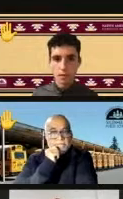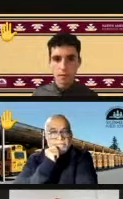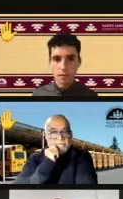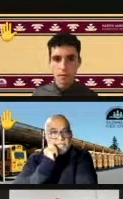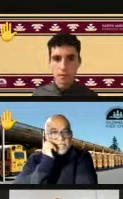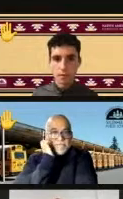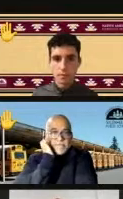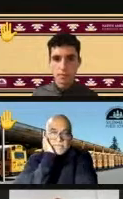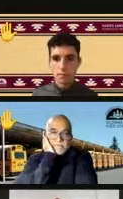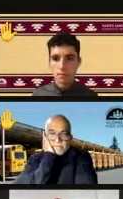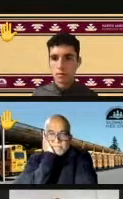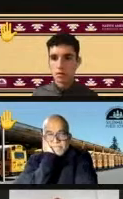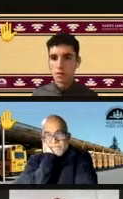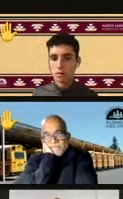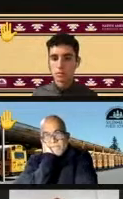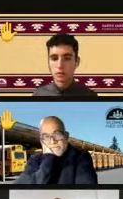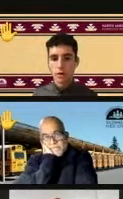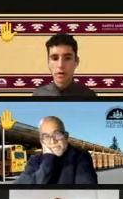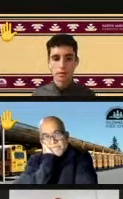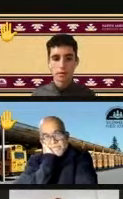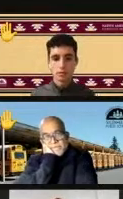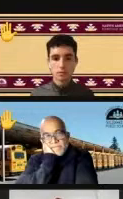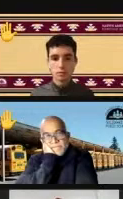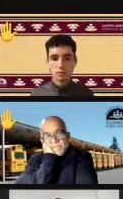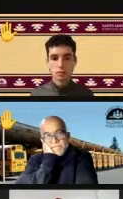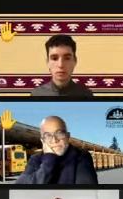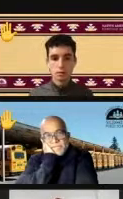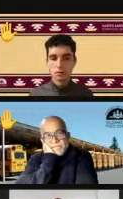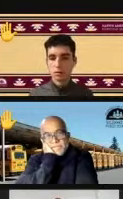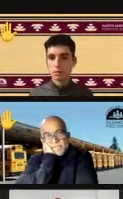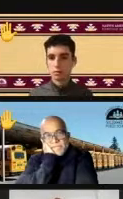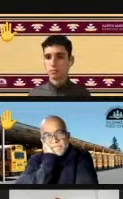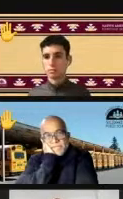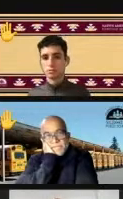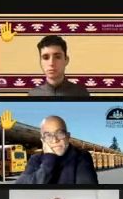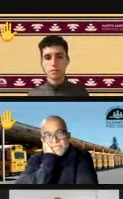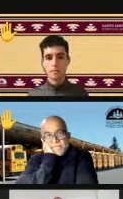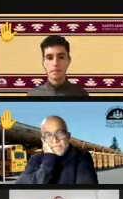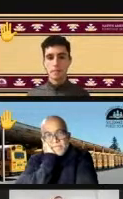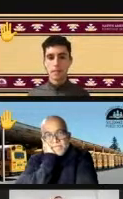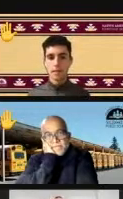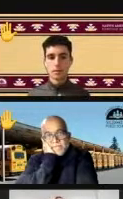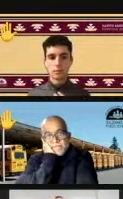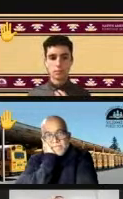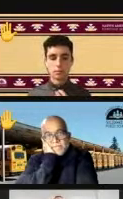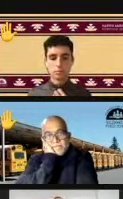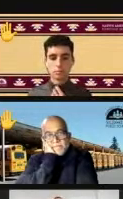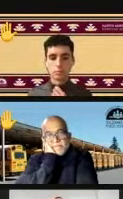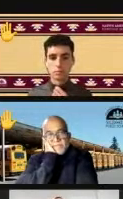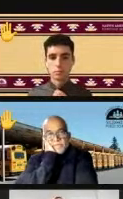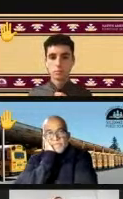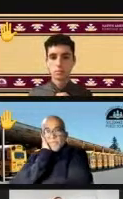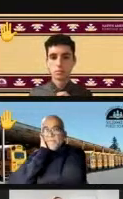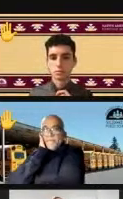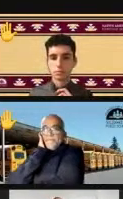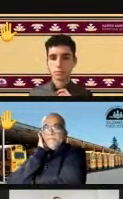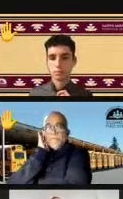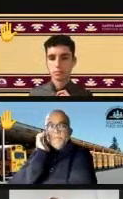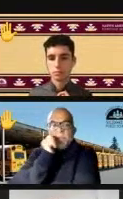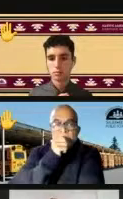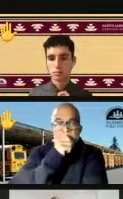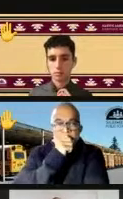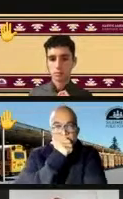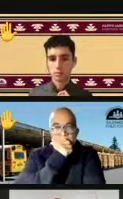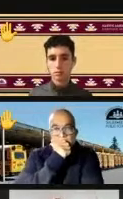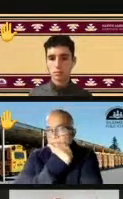I like what it's saying. I mean, evaluating, collaborating, and including. Mm-hmm. So, you know, if you need